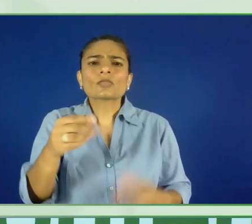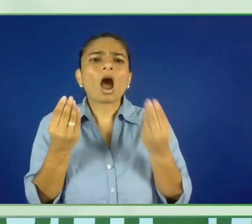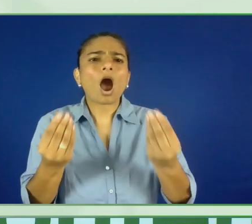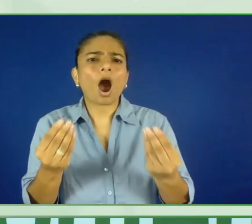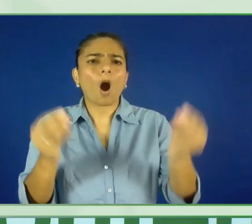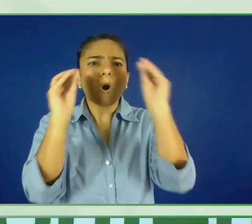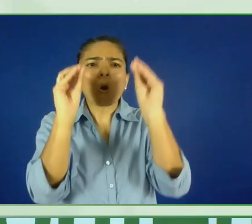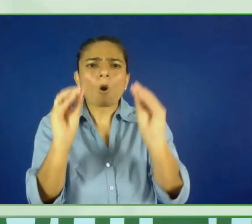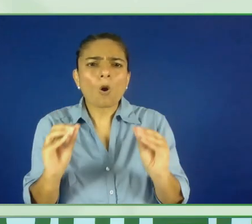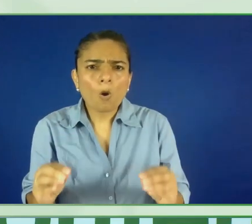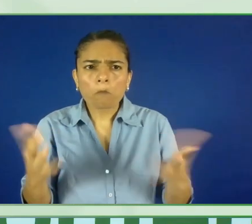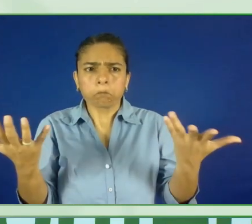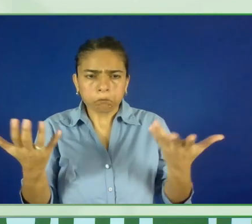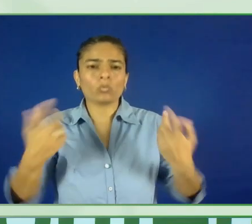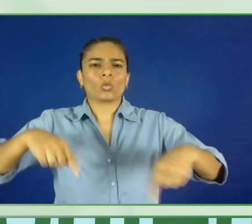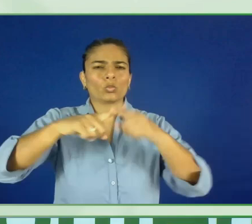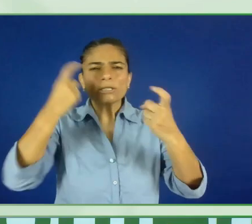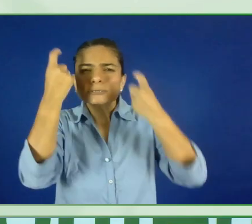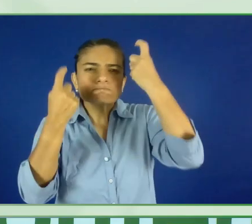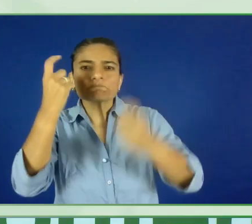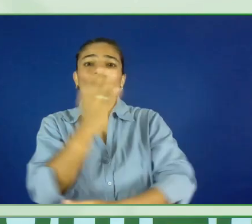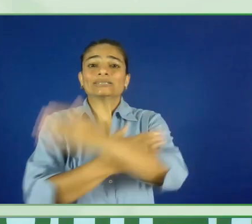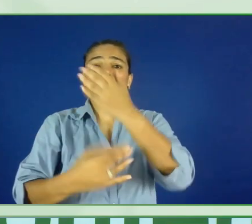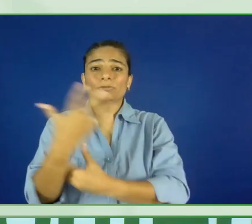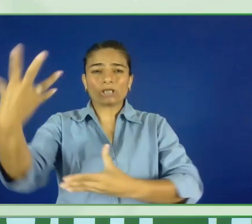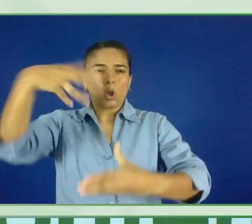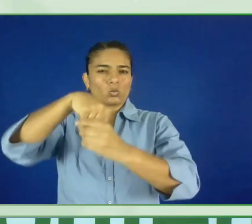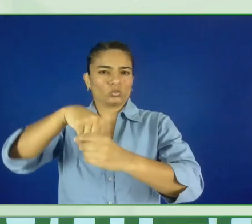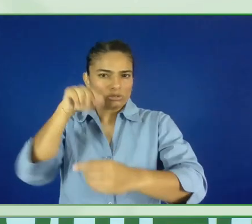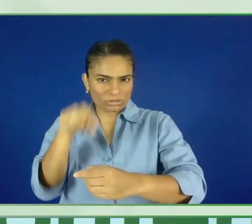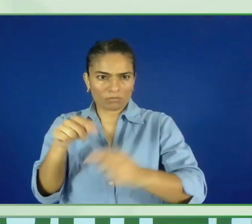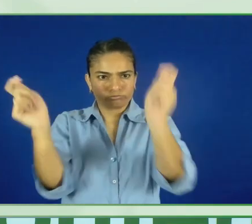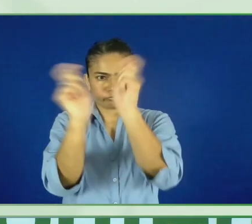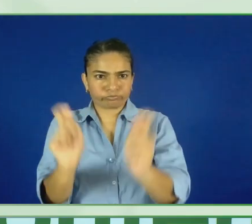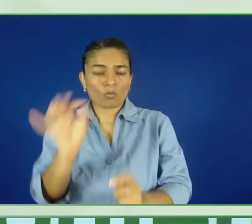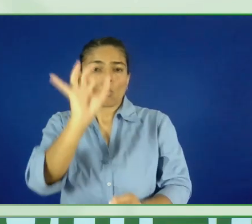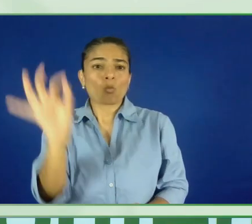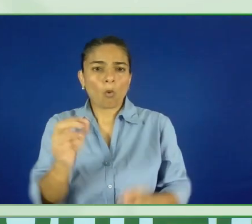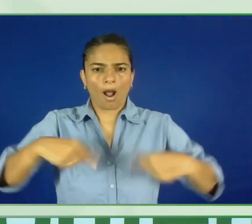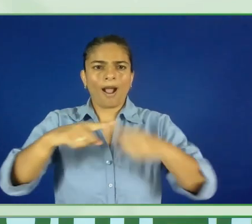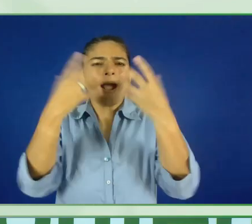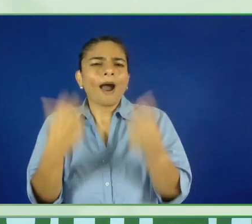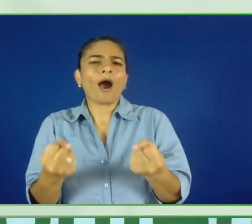on one side, but we absolutely have this new element in the room that we're still learning from, quite bluntly.